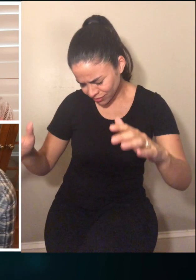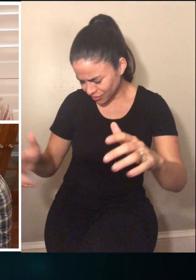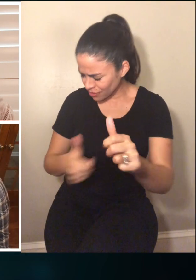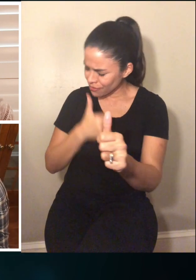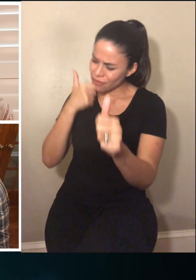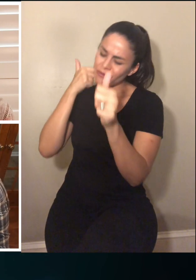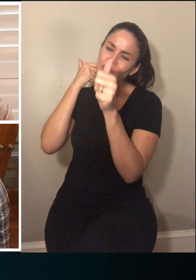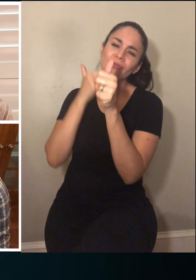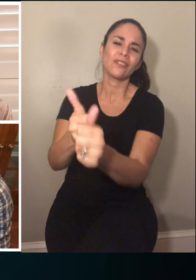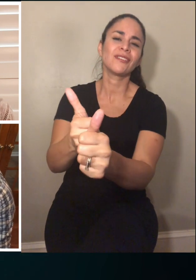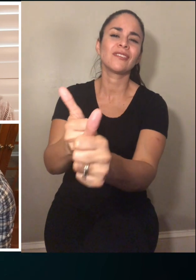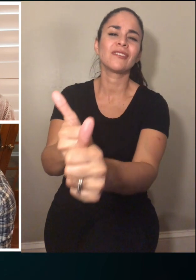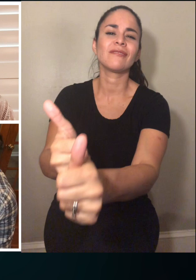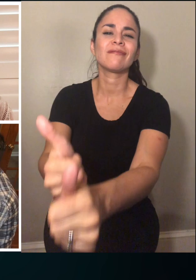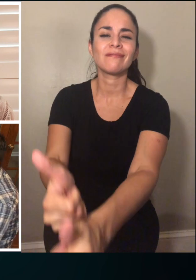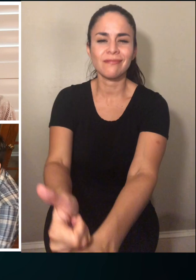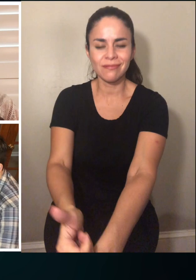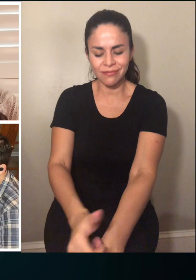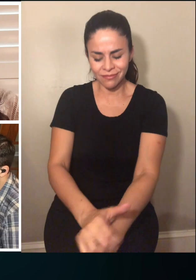your